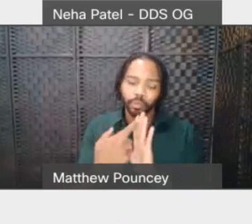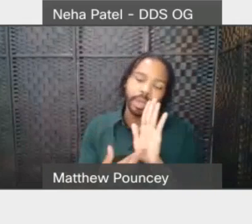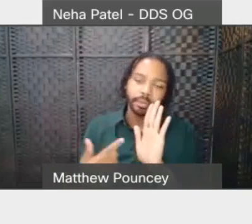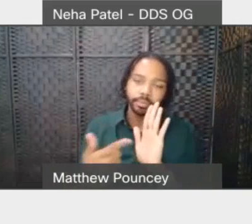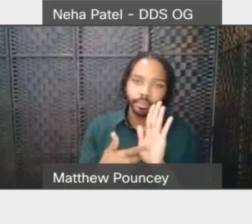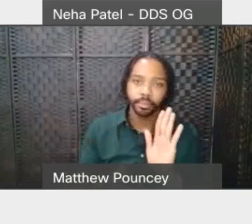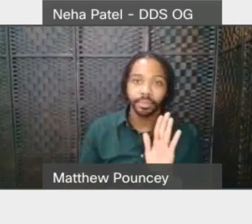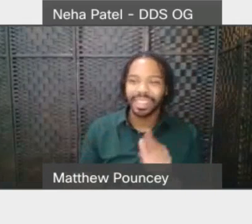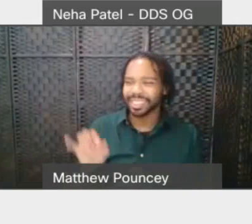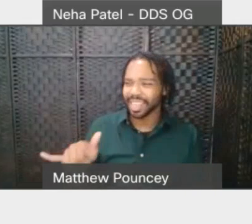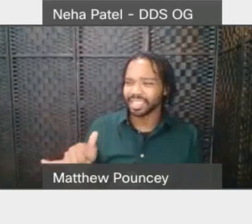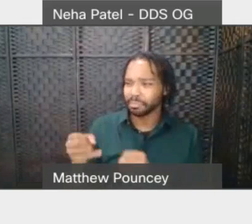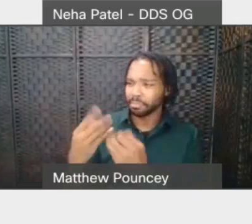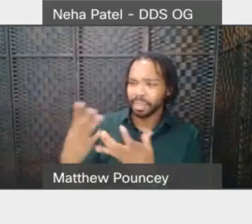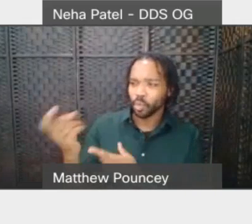like a multi-part question.